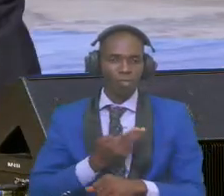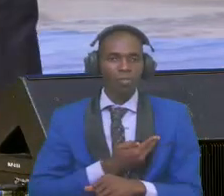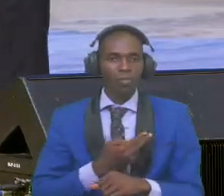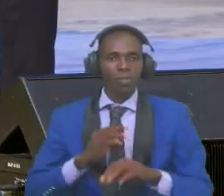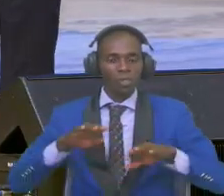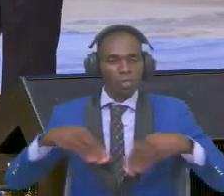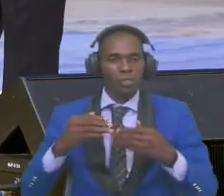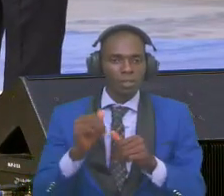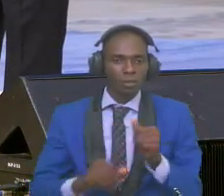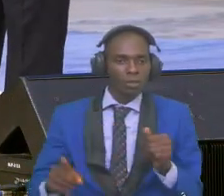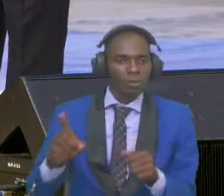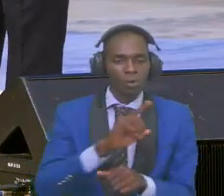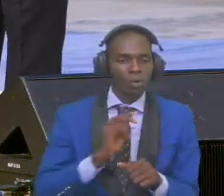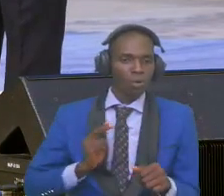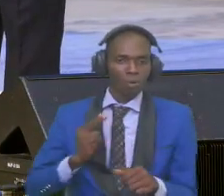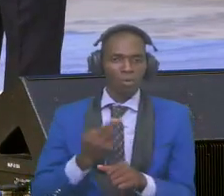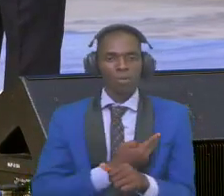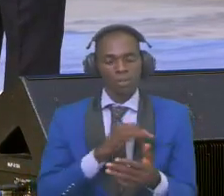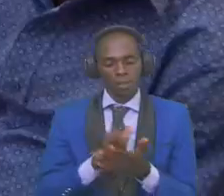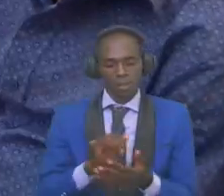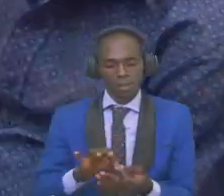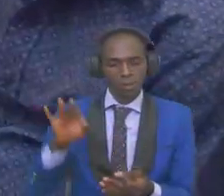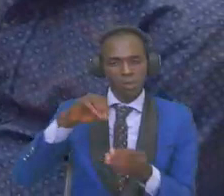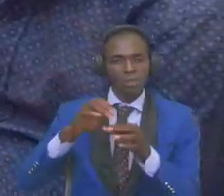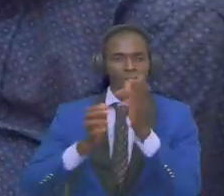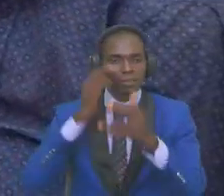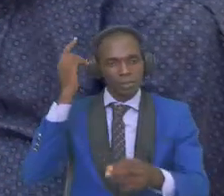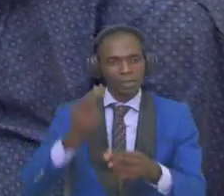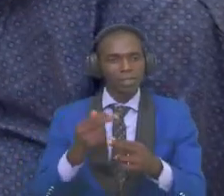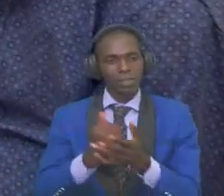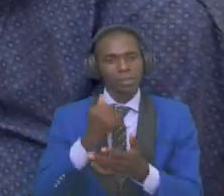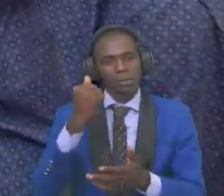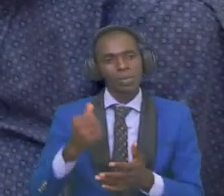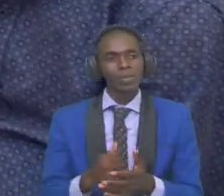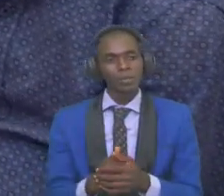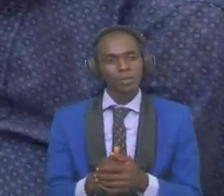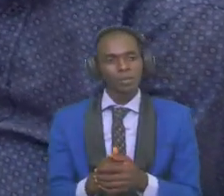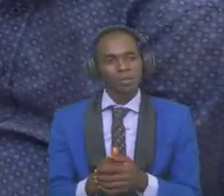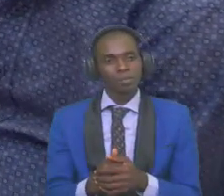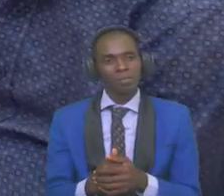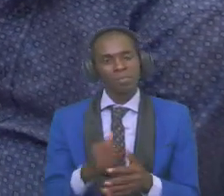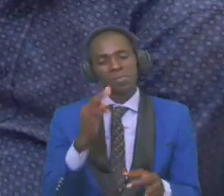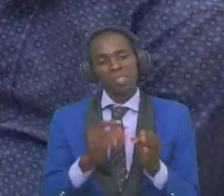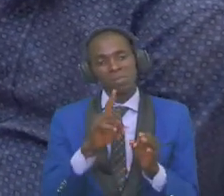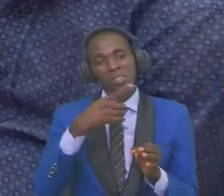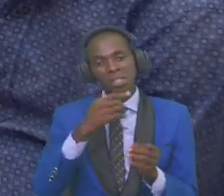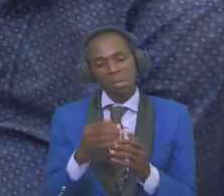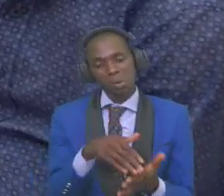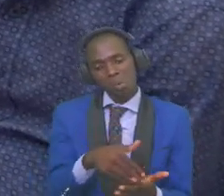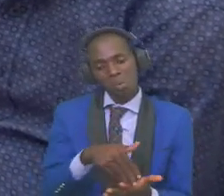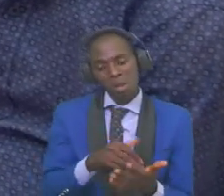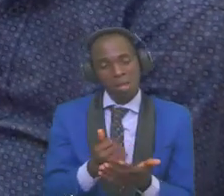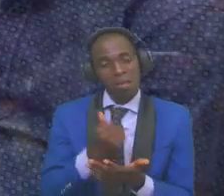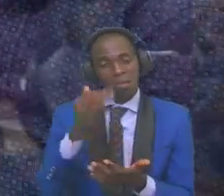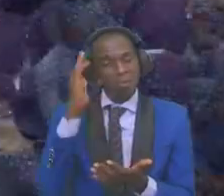one of us that spirit in Jesus' name. You know, if you say weak, amen, you are not going to